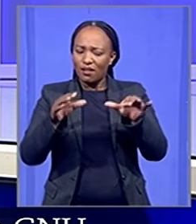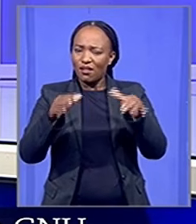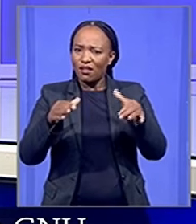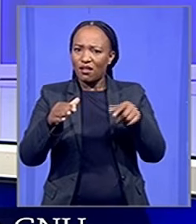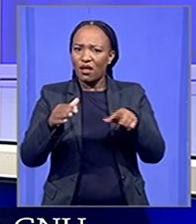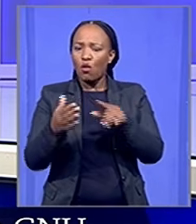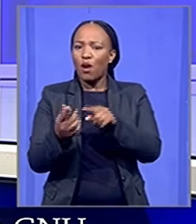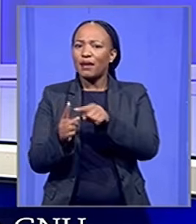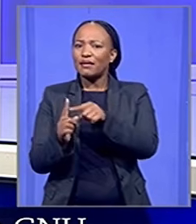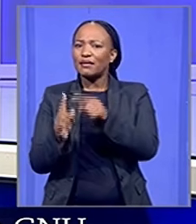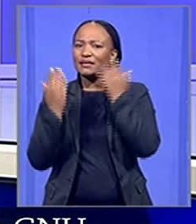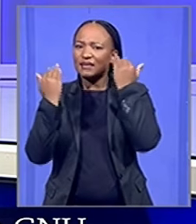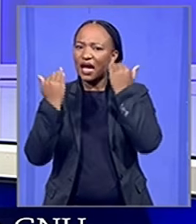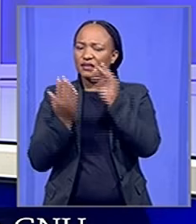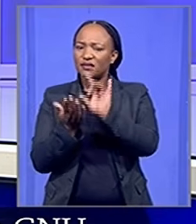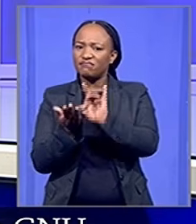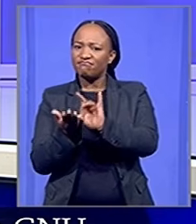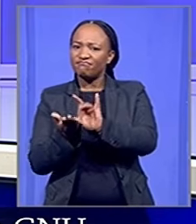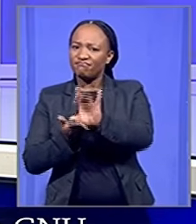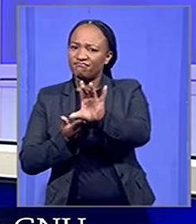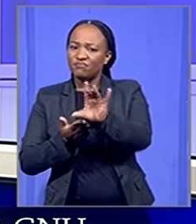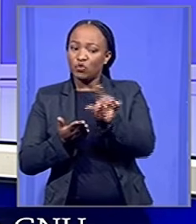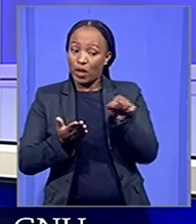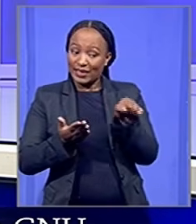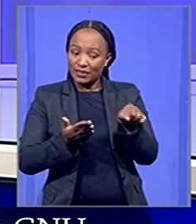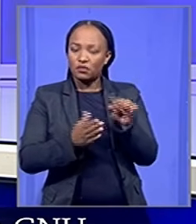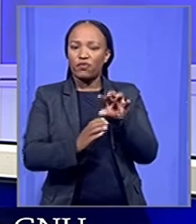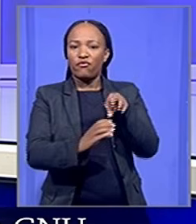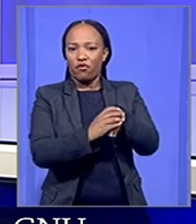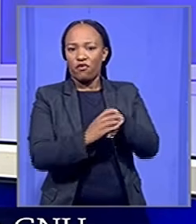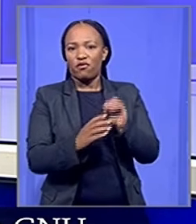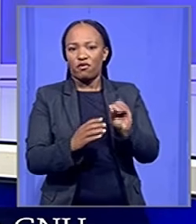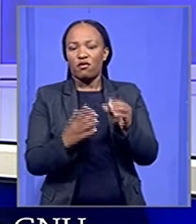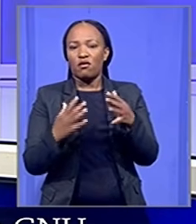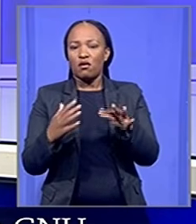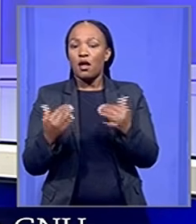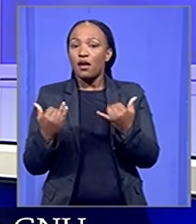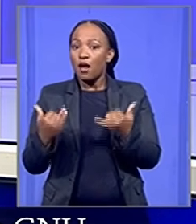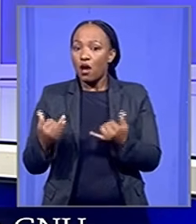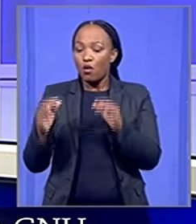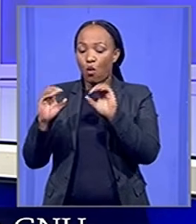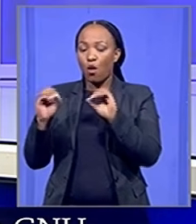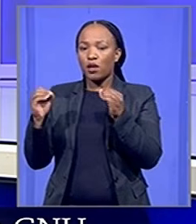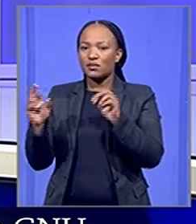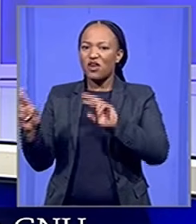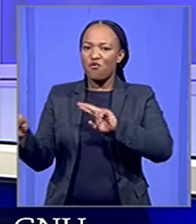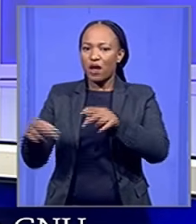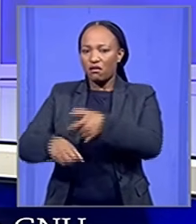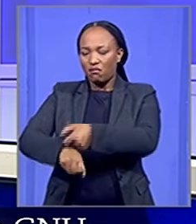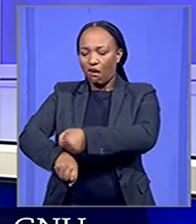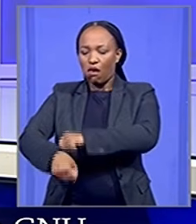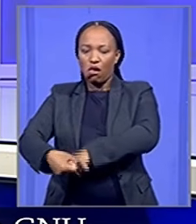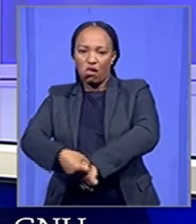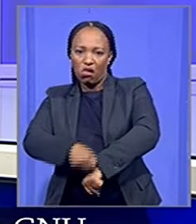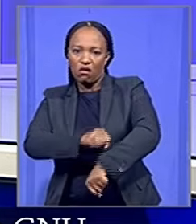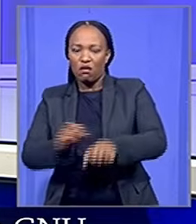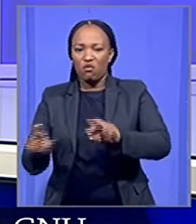mommori wa dipolotiki le hore mokga wa habo o malalalaotswe ho tshwara tau ka ditlena.